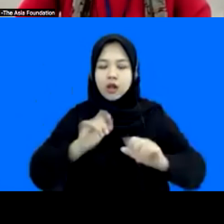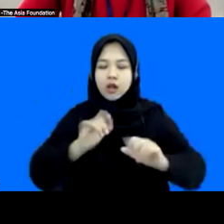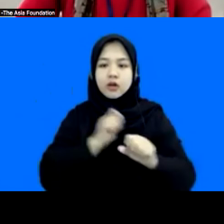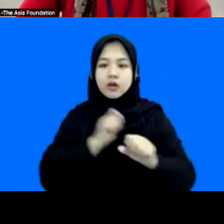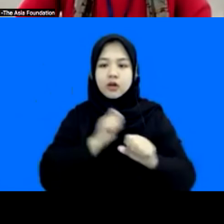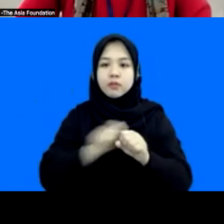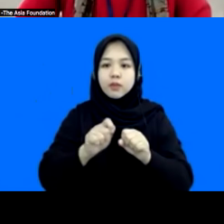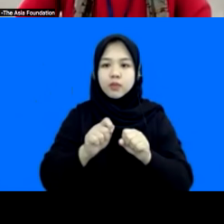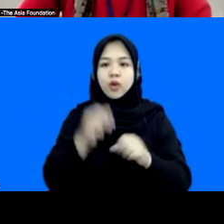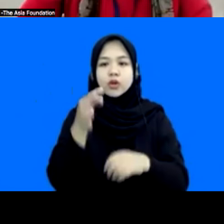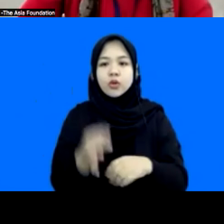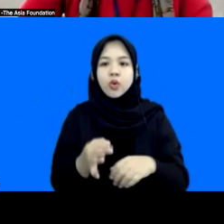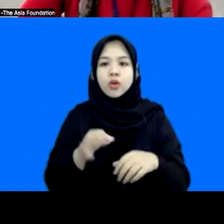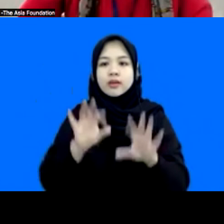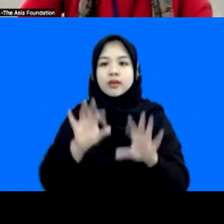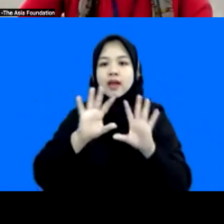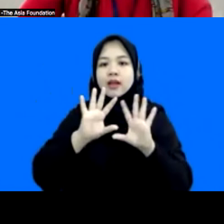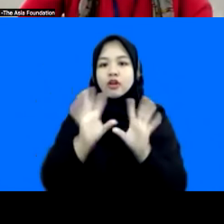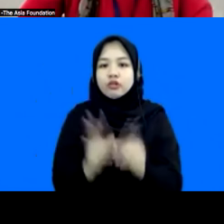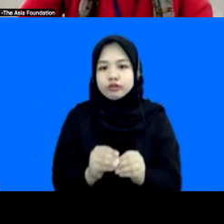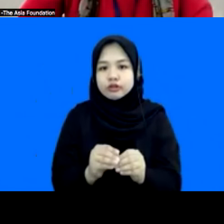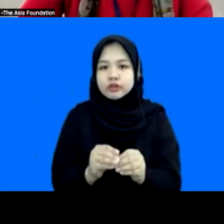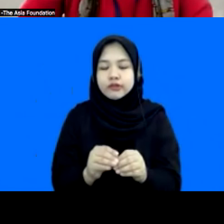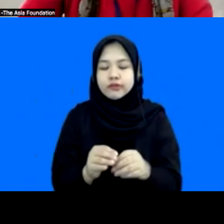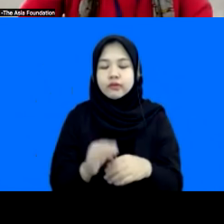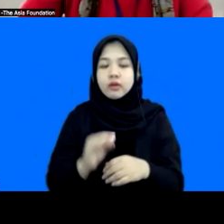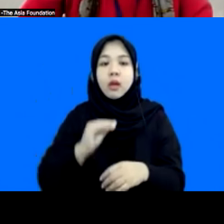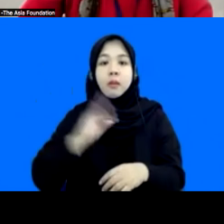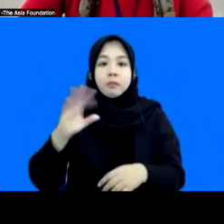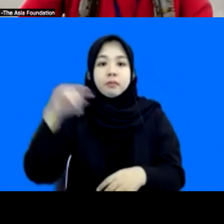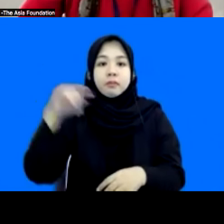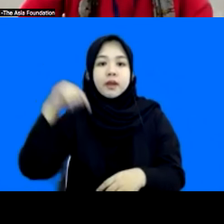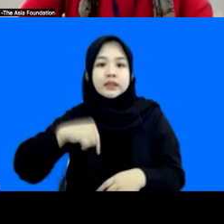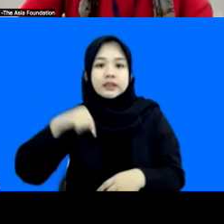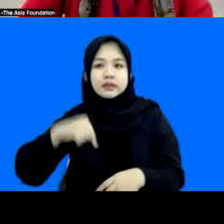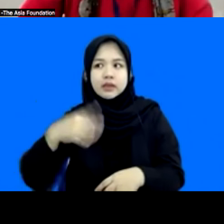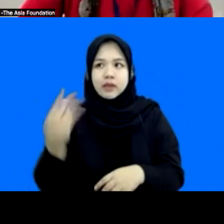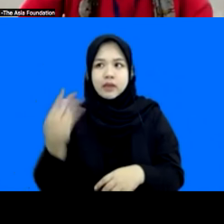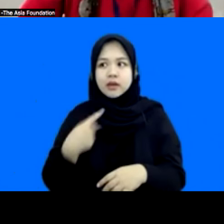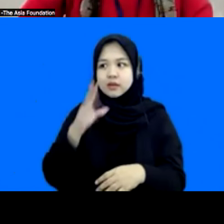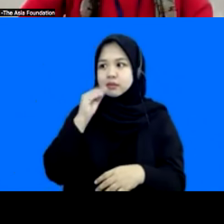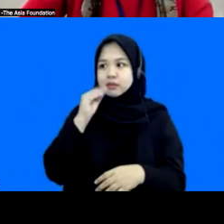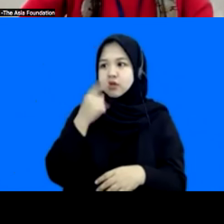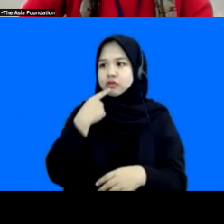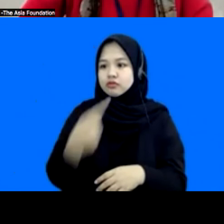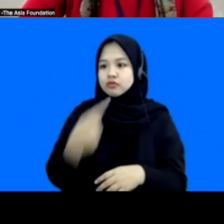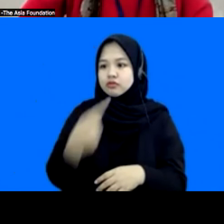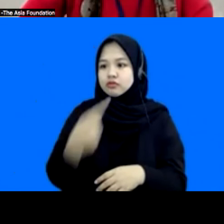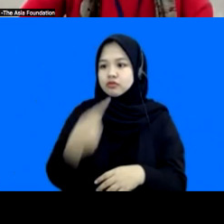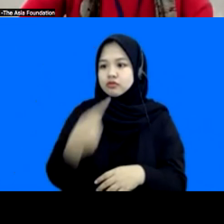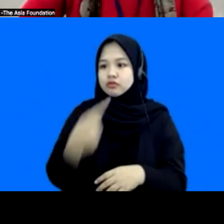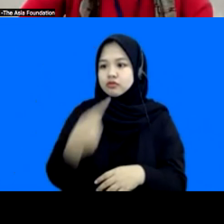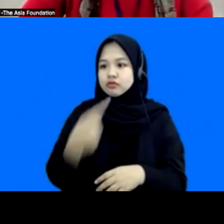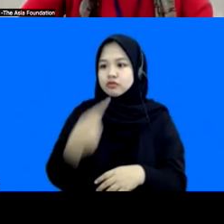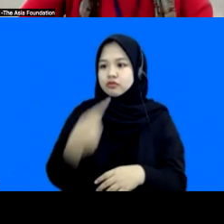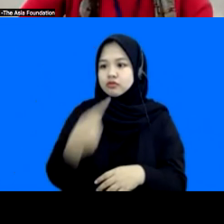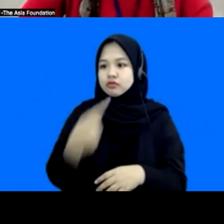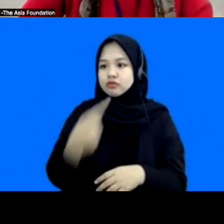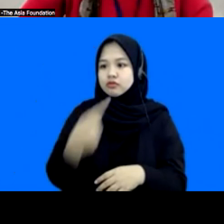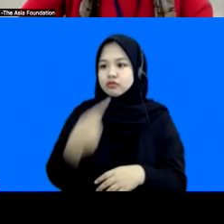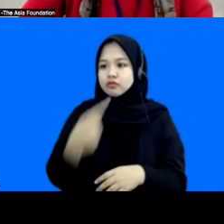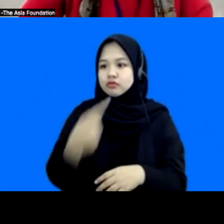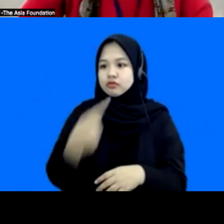than talk through the key insights from these dialogues, that we would show a short video that's going to share some of the key highlights and our